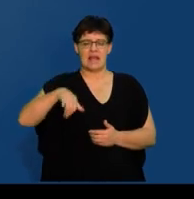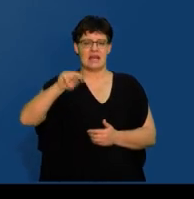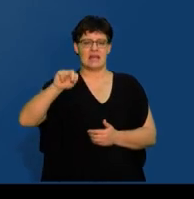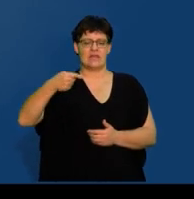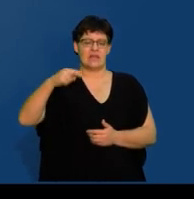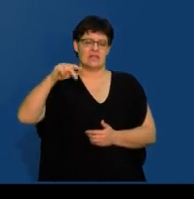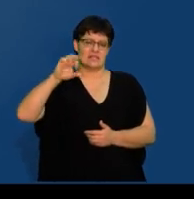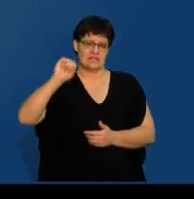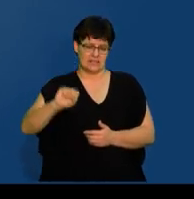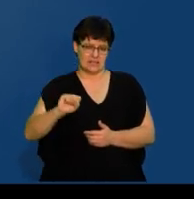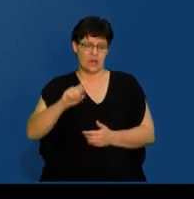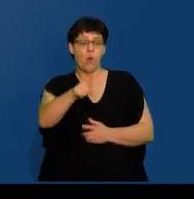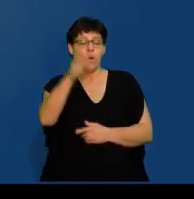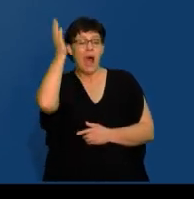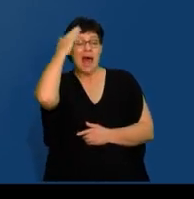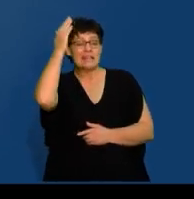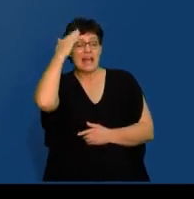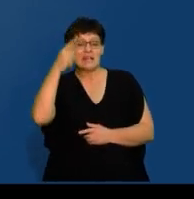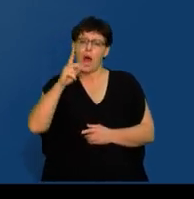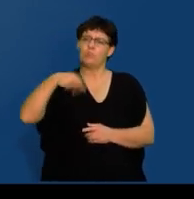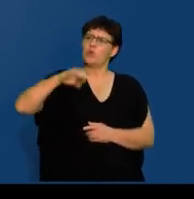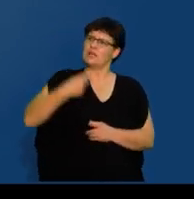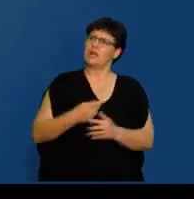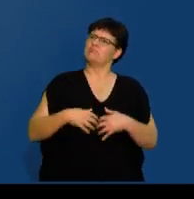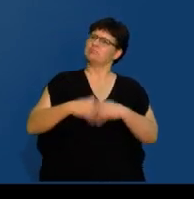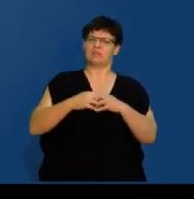to understanding the process of how proteins are made.